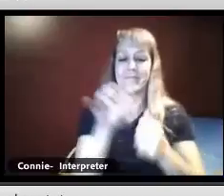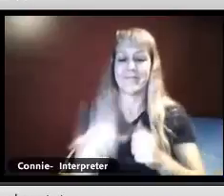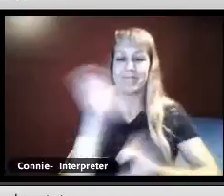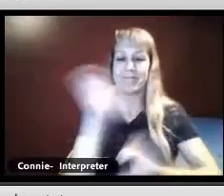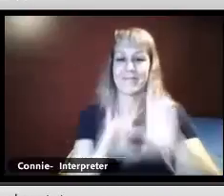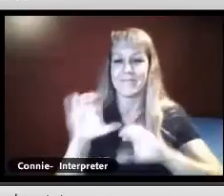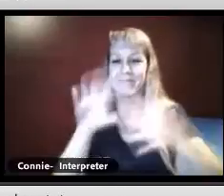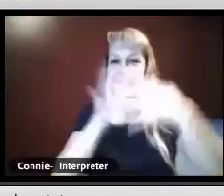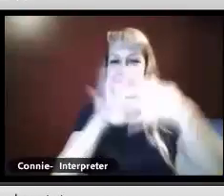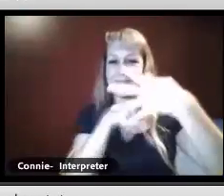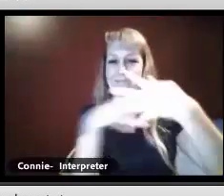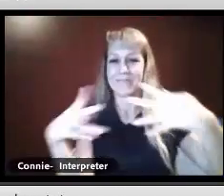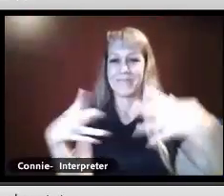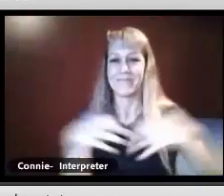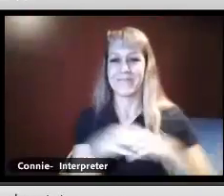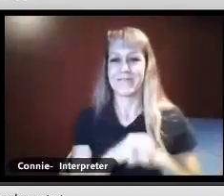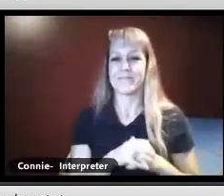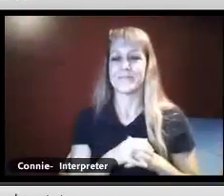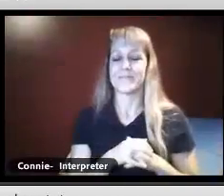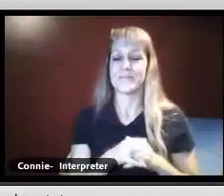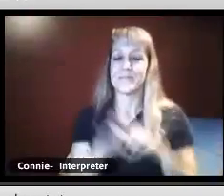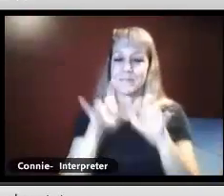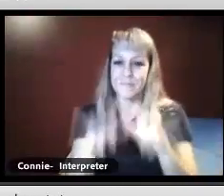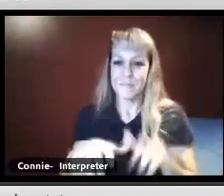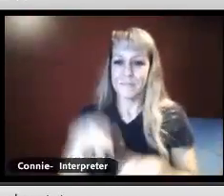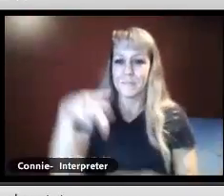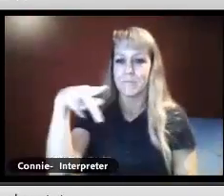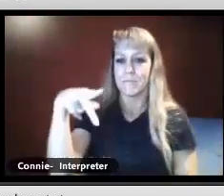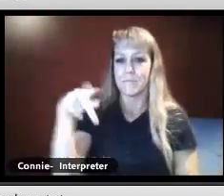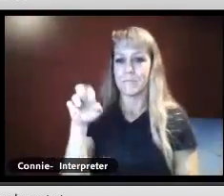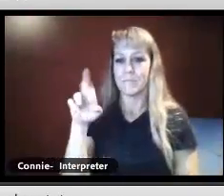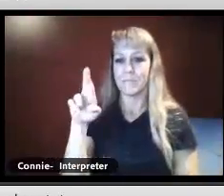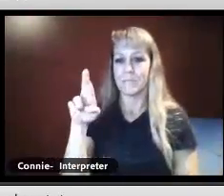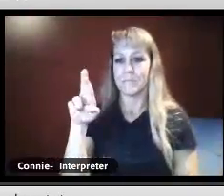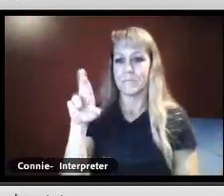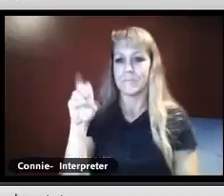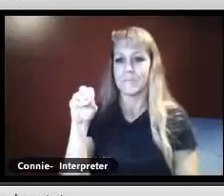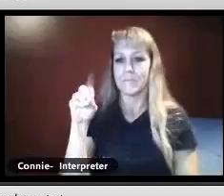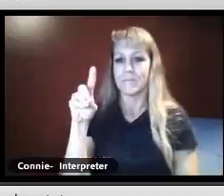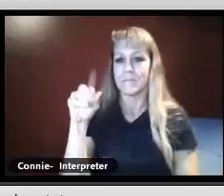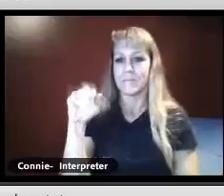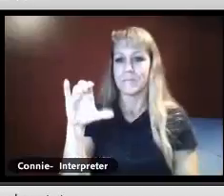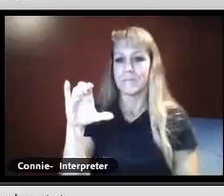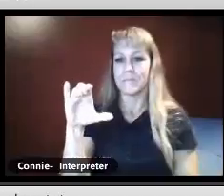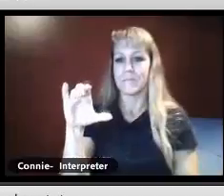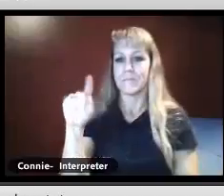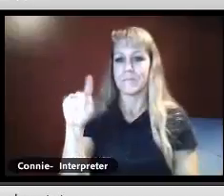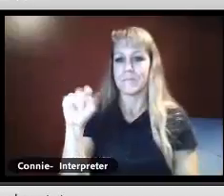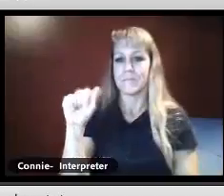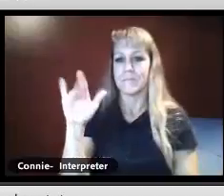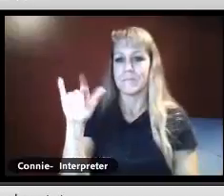table. I'm going to let you all do that. Type in periodic table in the search box,